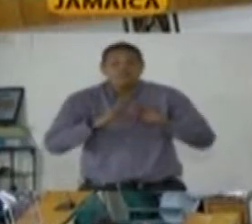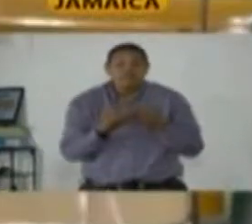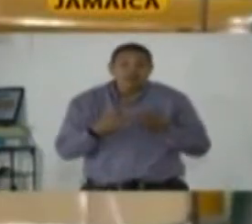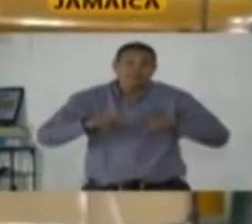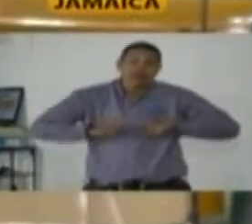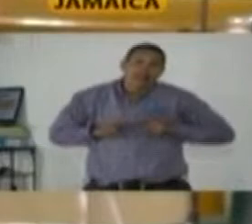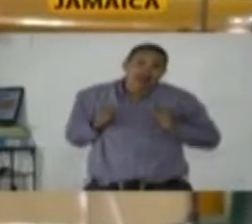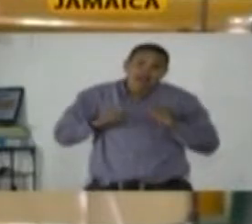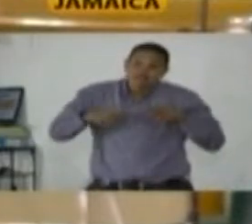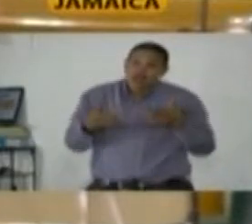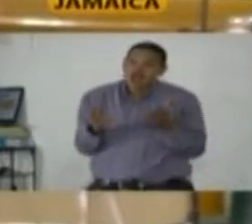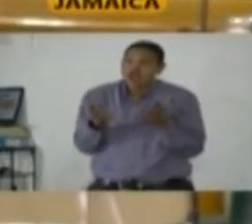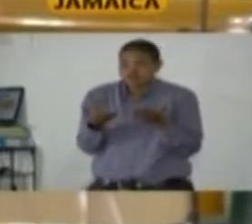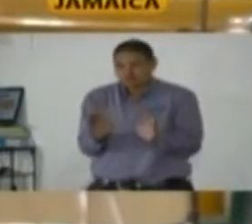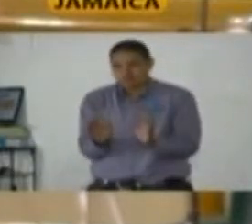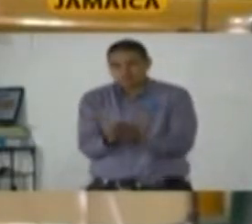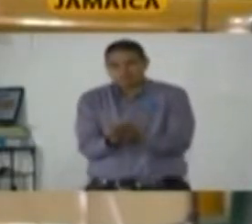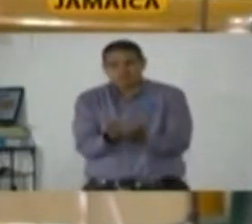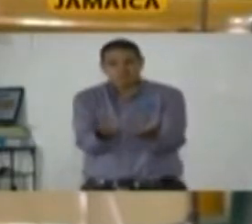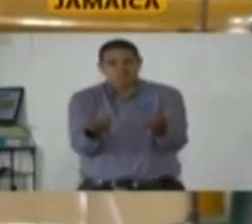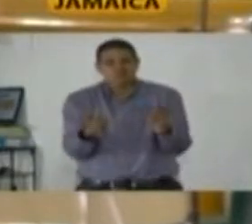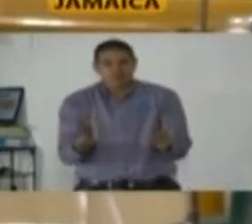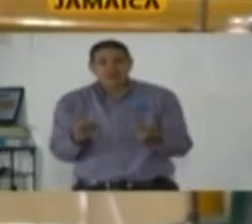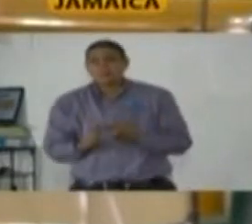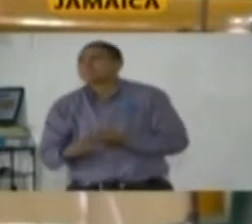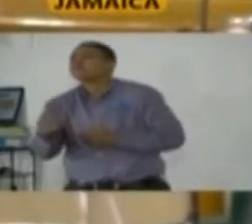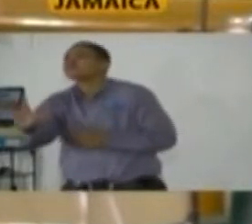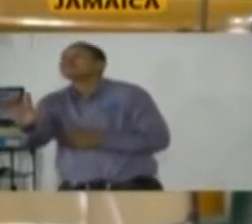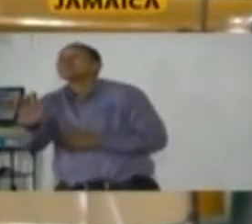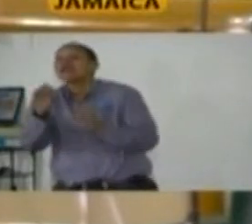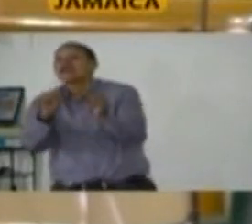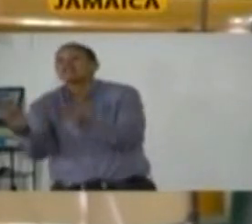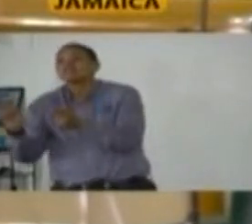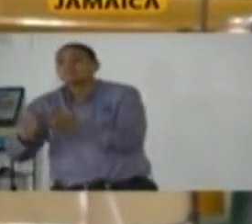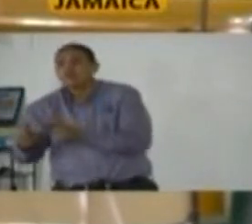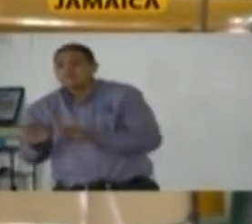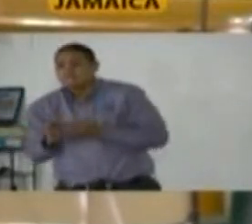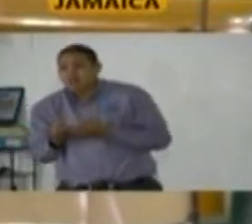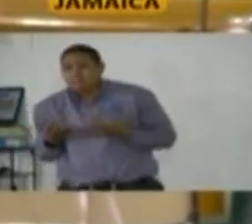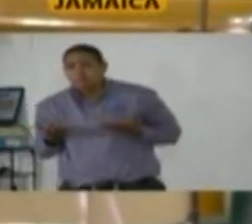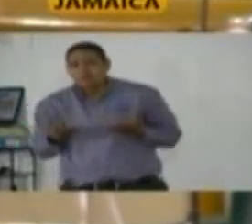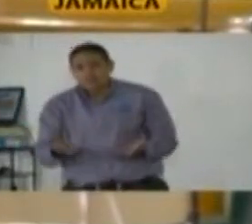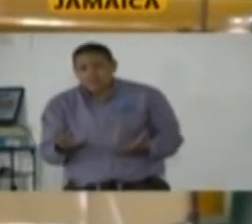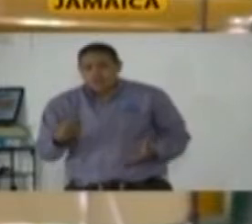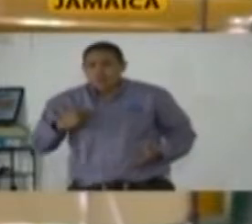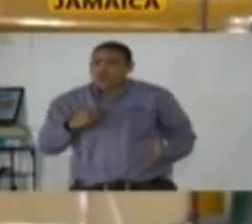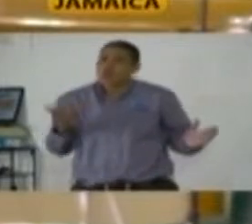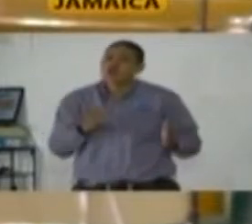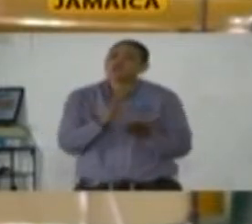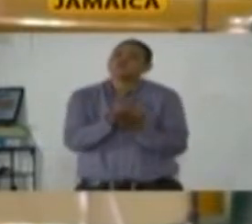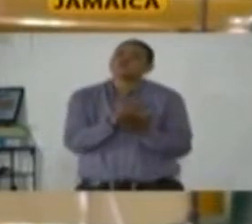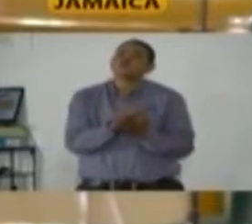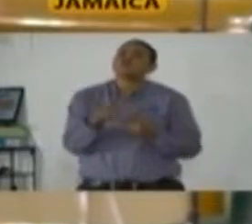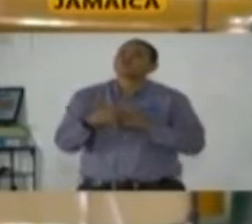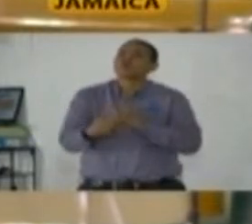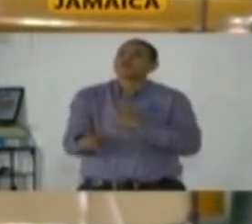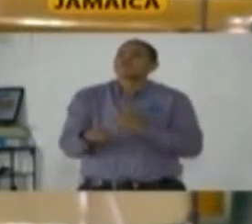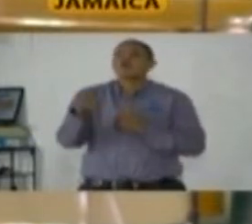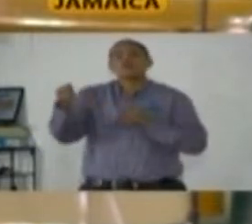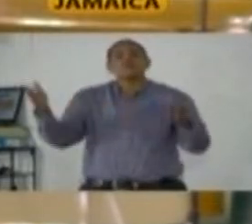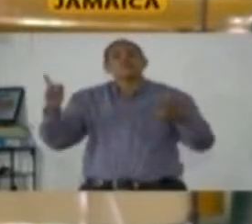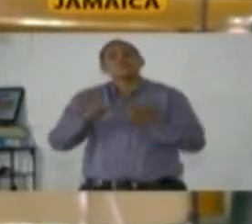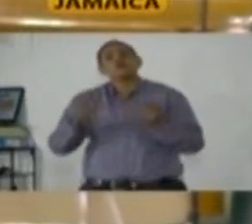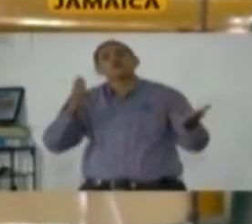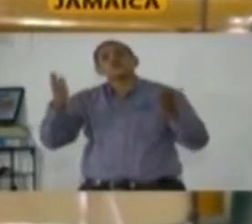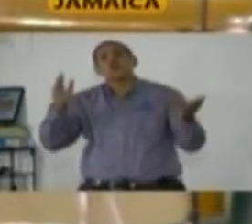sessions, along with individual, group, and family counseling. We encourage our schools to make referrals to our service